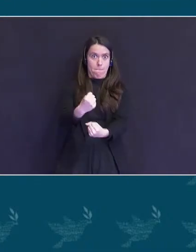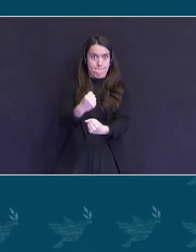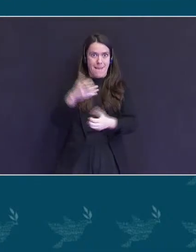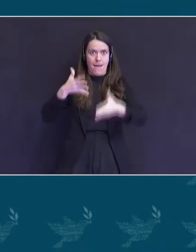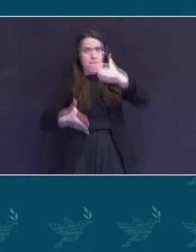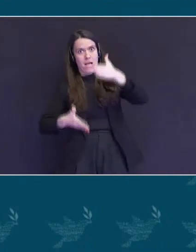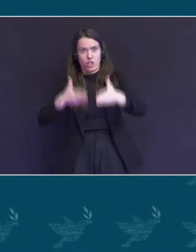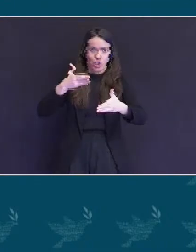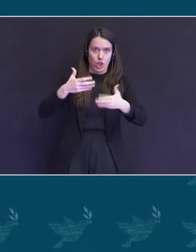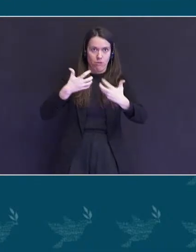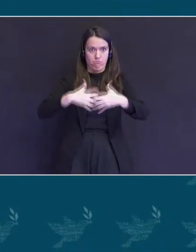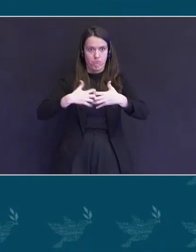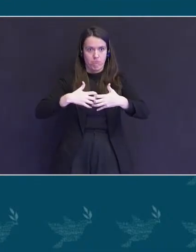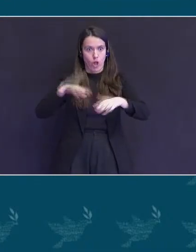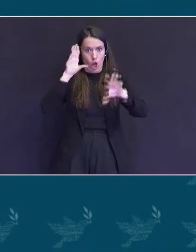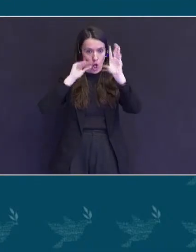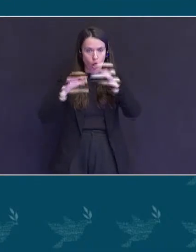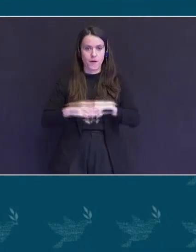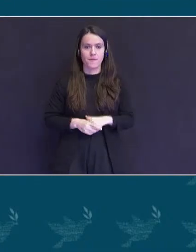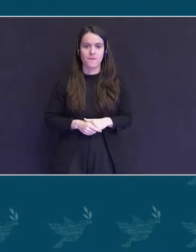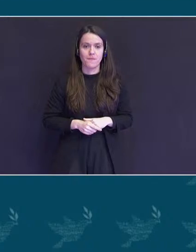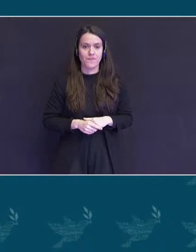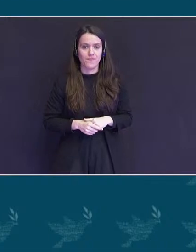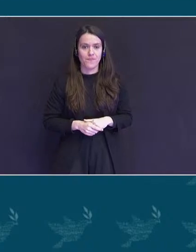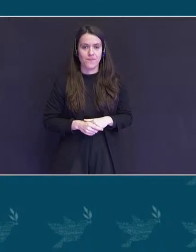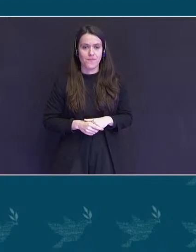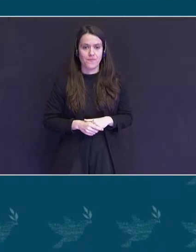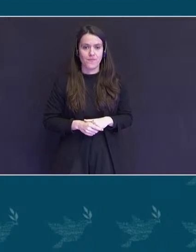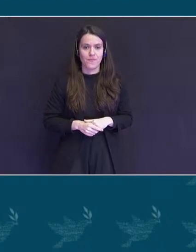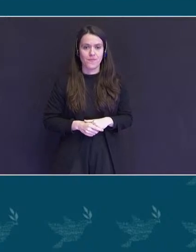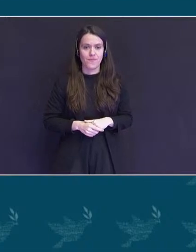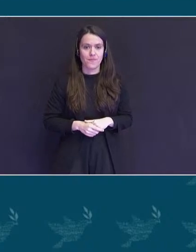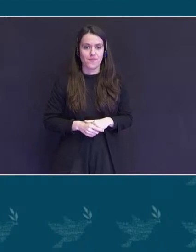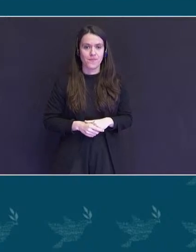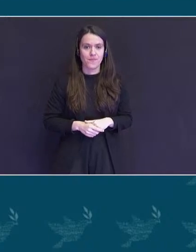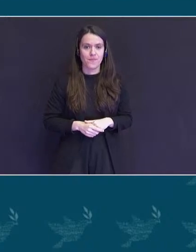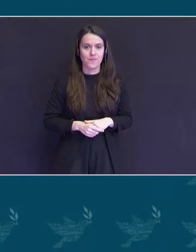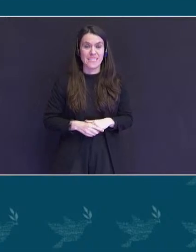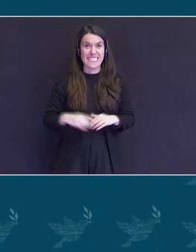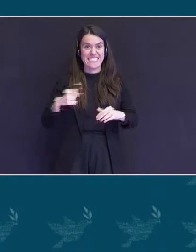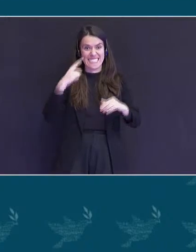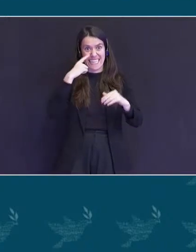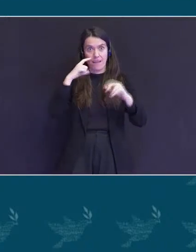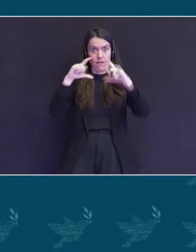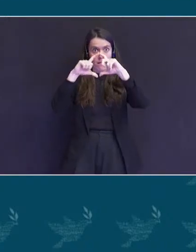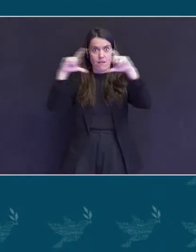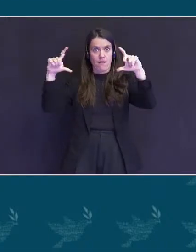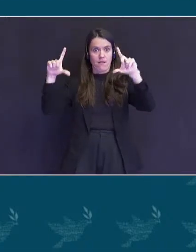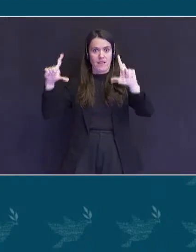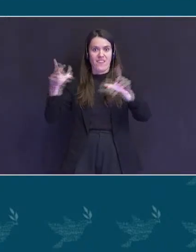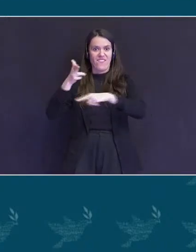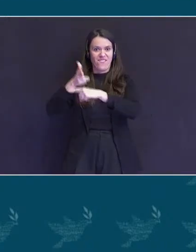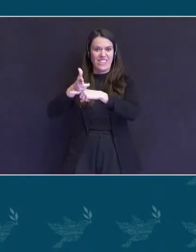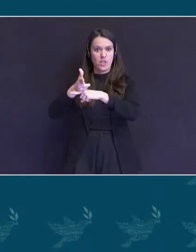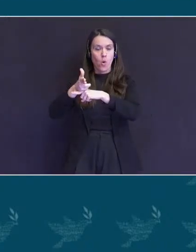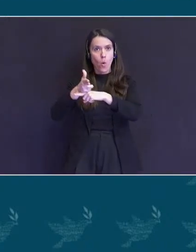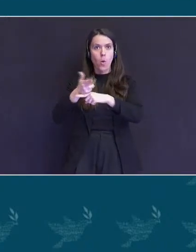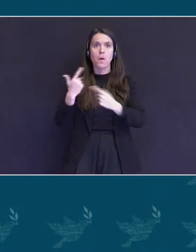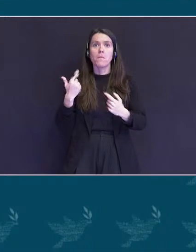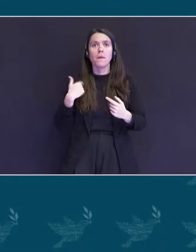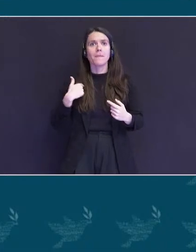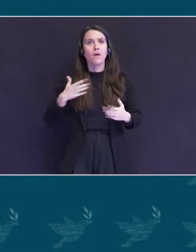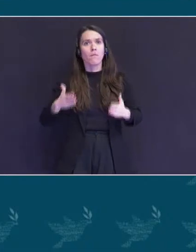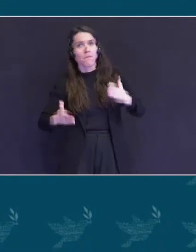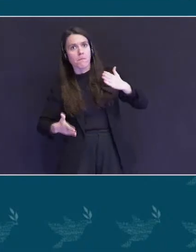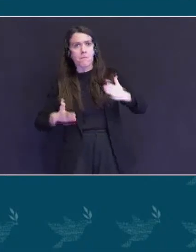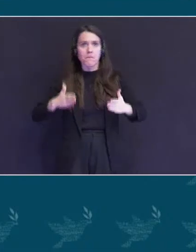side, bottom side, is where the machine is have more intelligent than human. They can give or provide information or